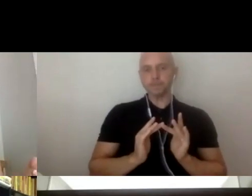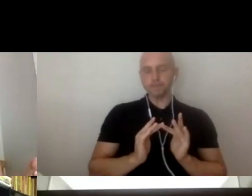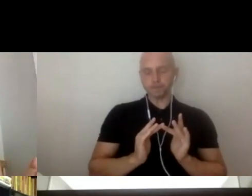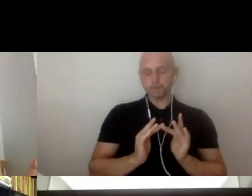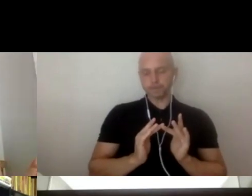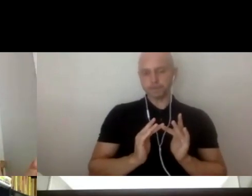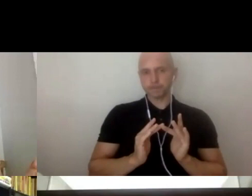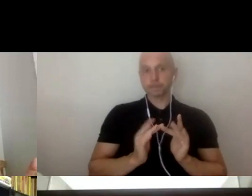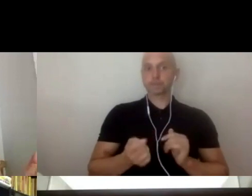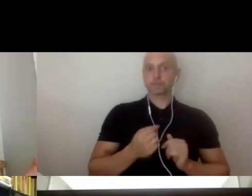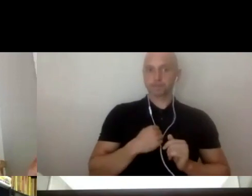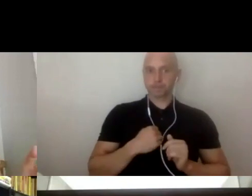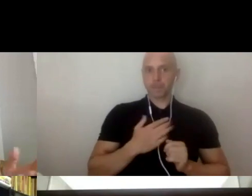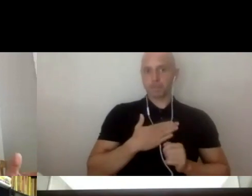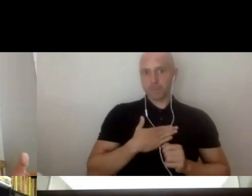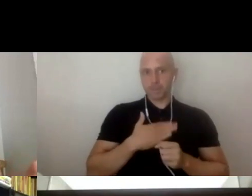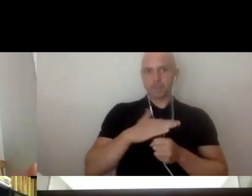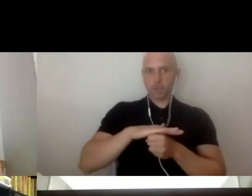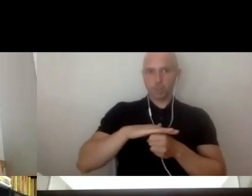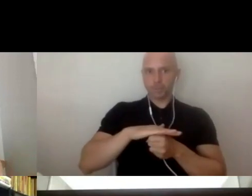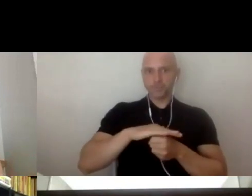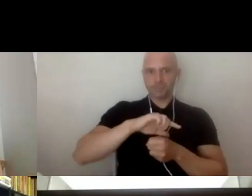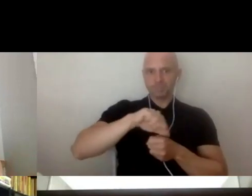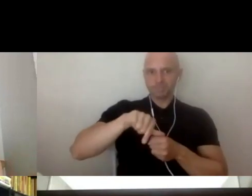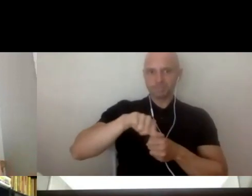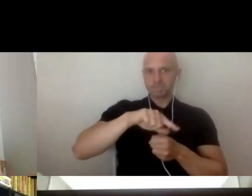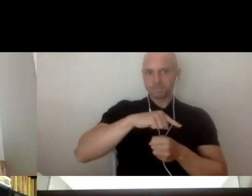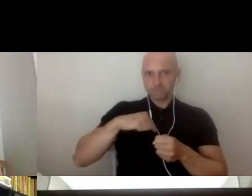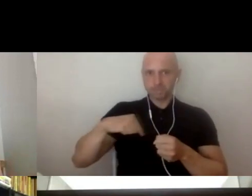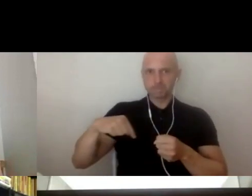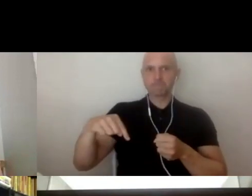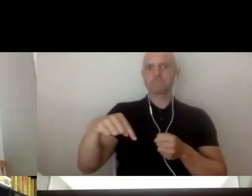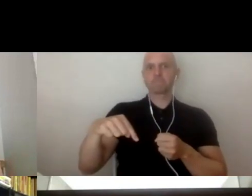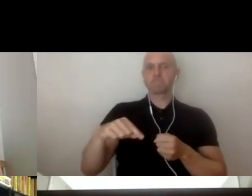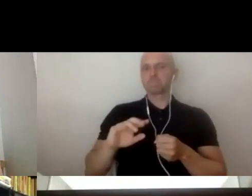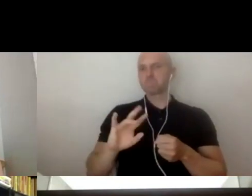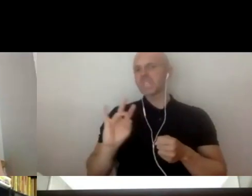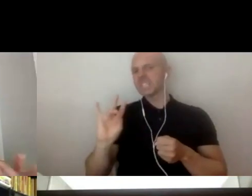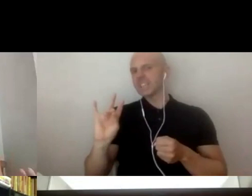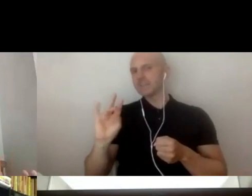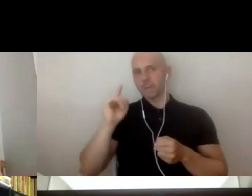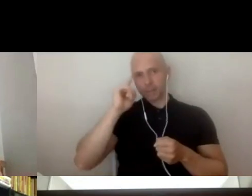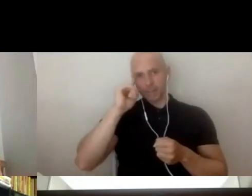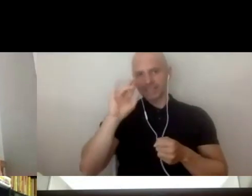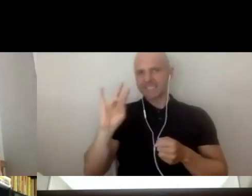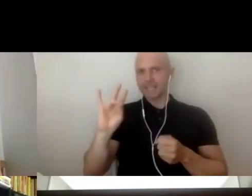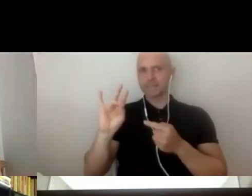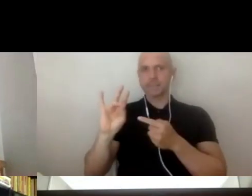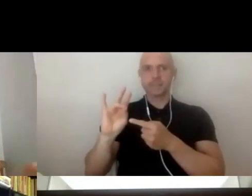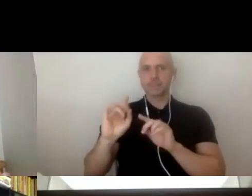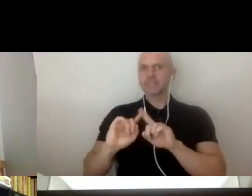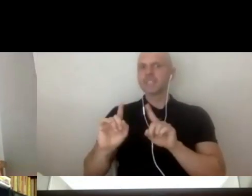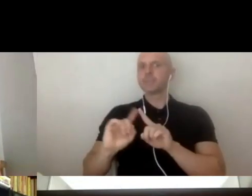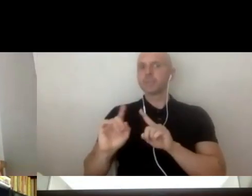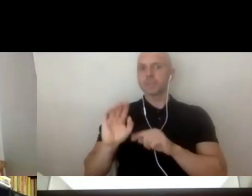least 7 different platforms that people use to communicate their local neighborhood stuff. Yes. If there's a